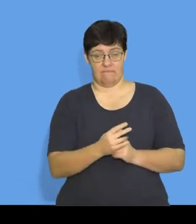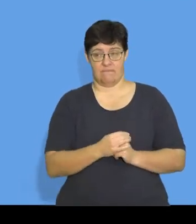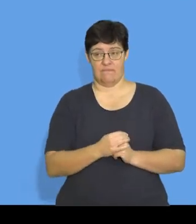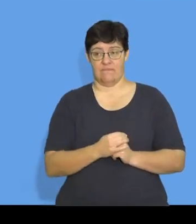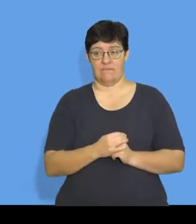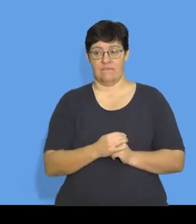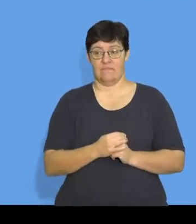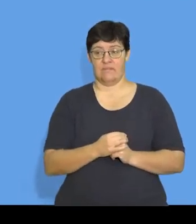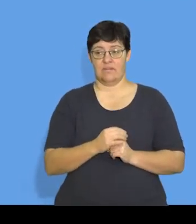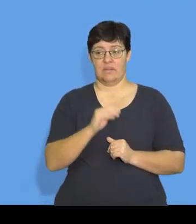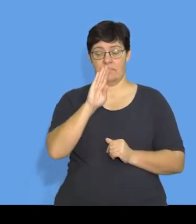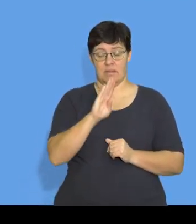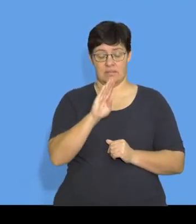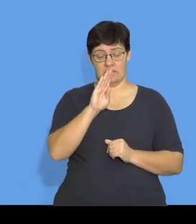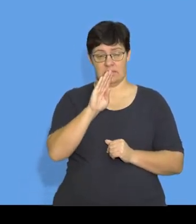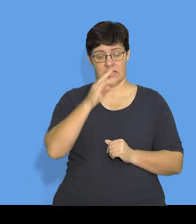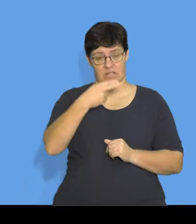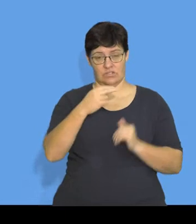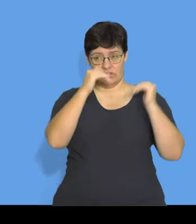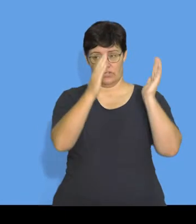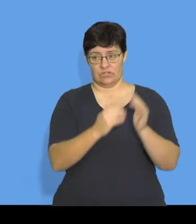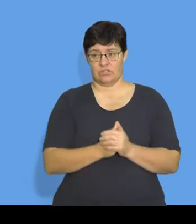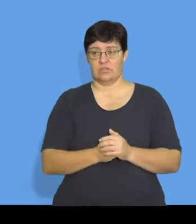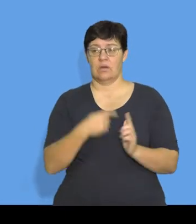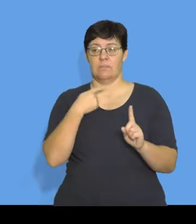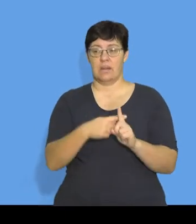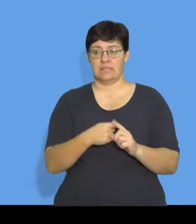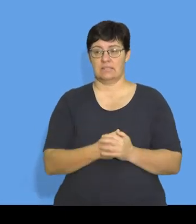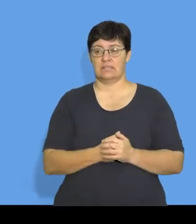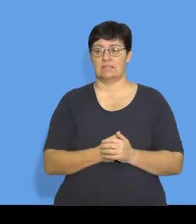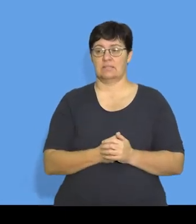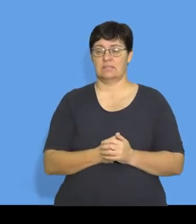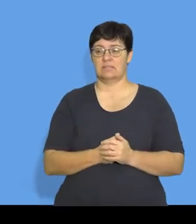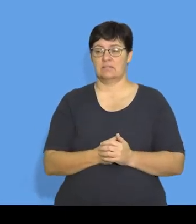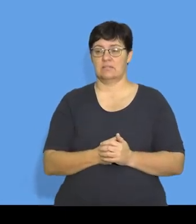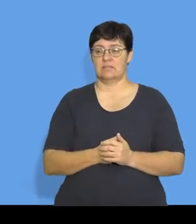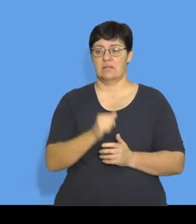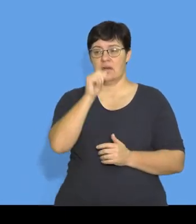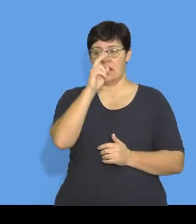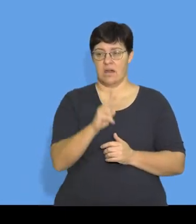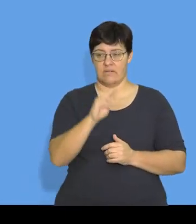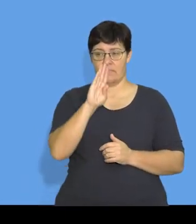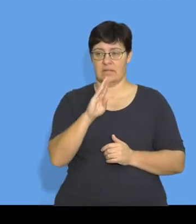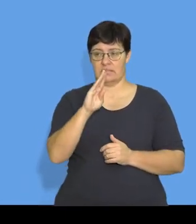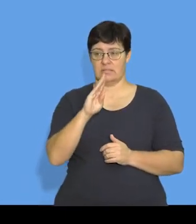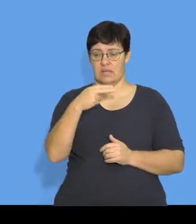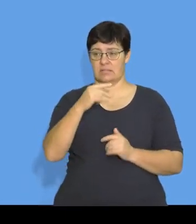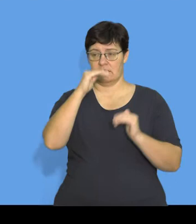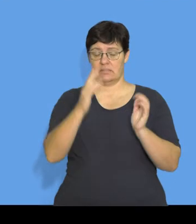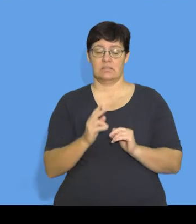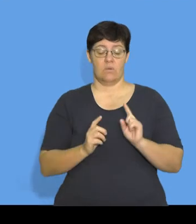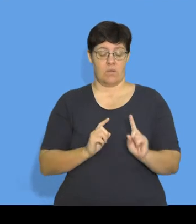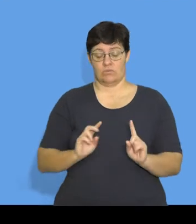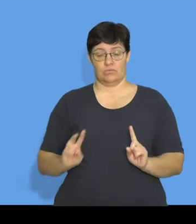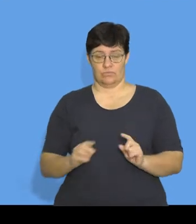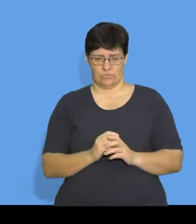times height because we've got a triangle plus a half base times height. I'm just indicating the